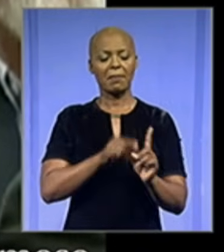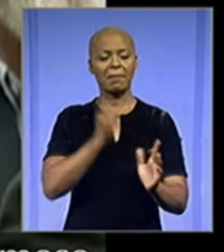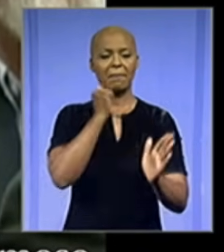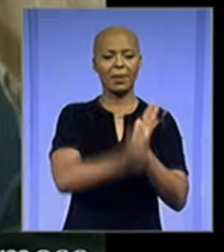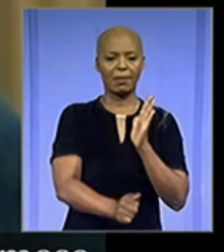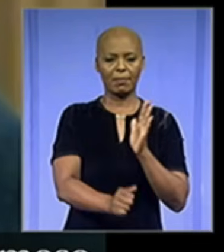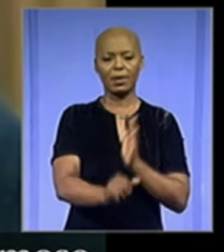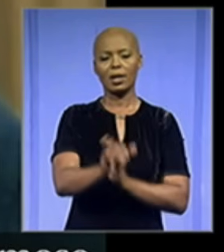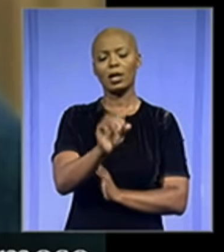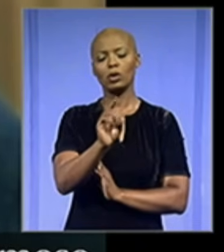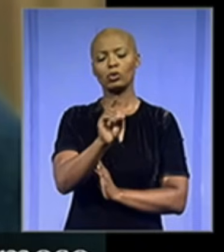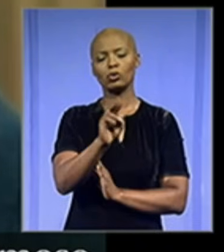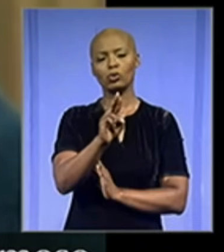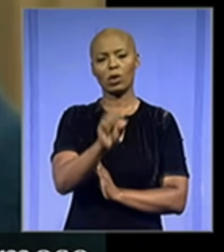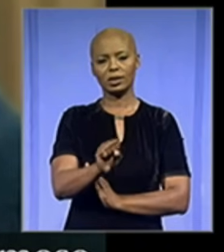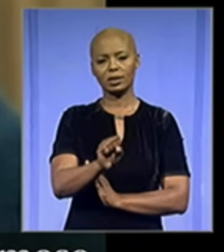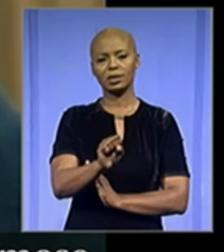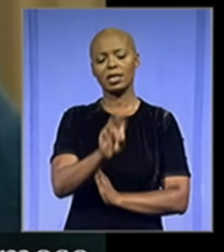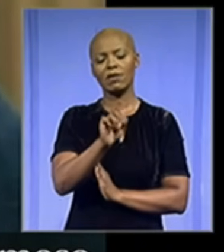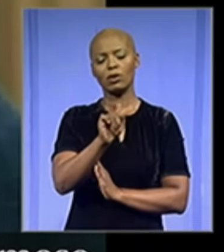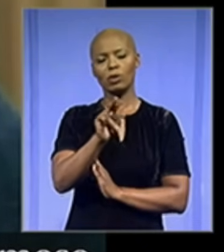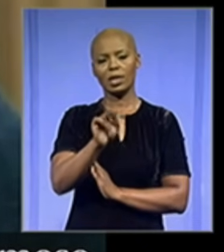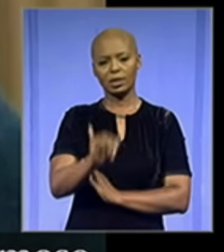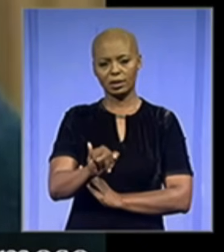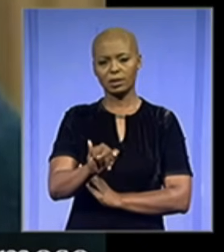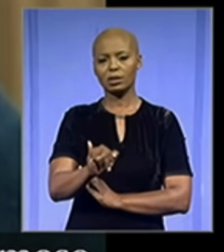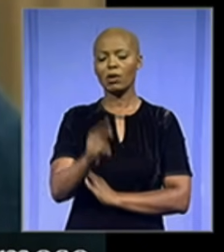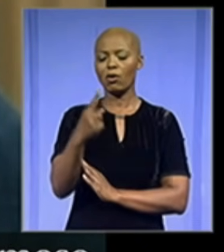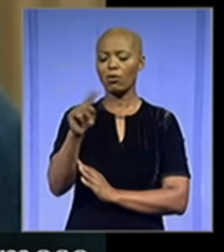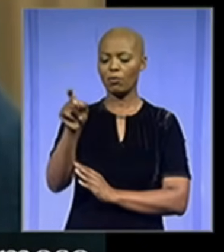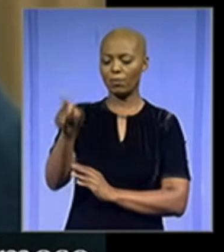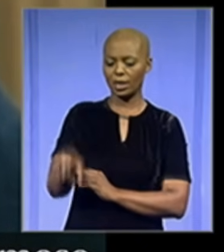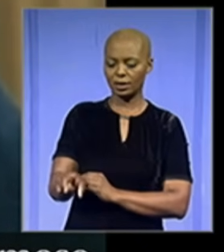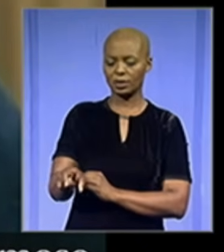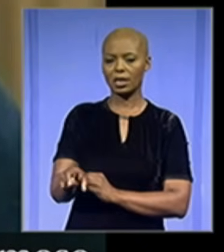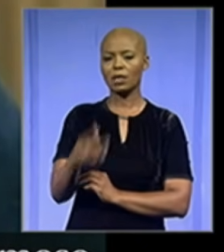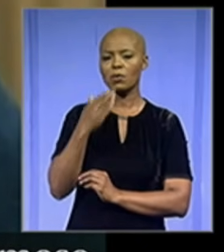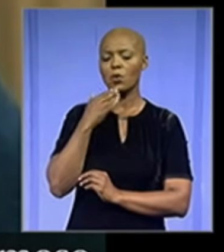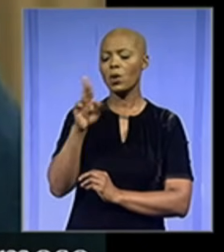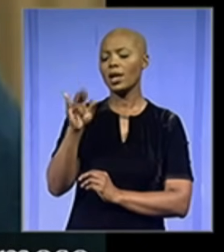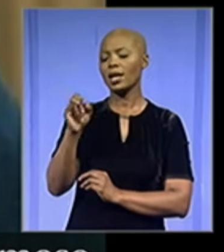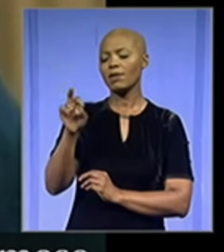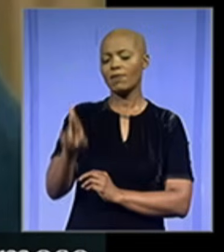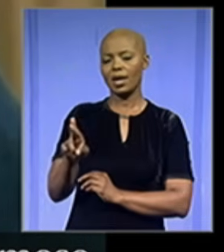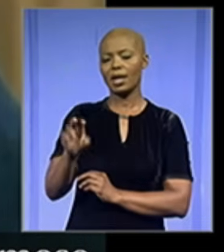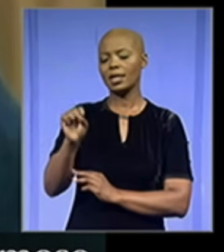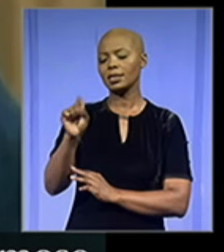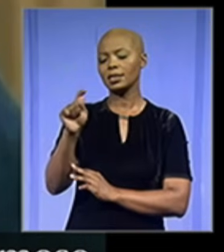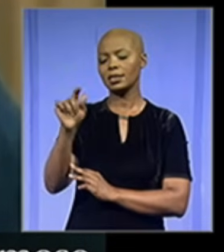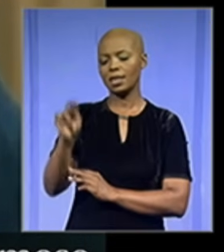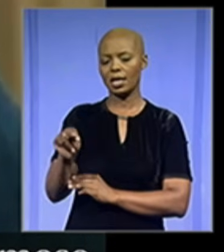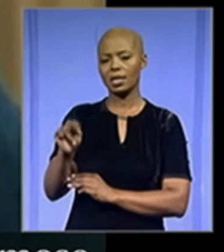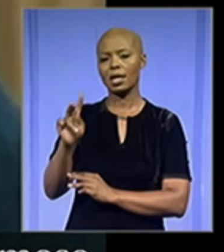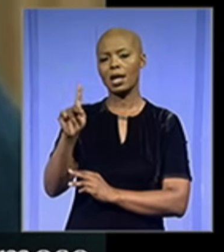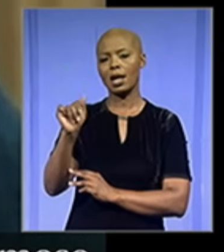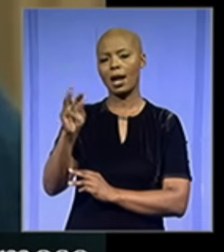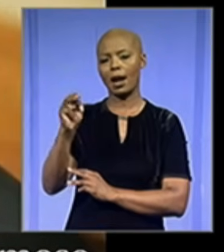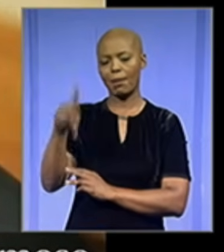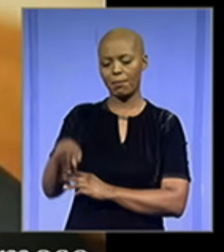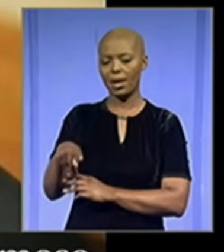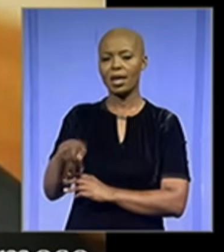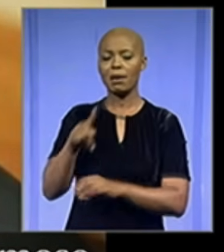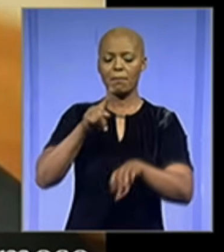dolus eventualis of the deceased, that is Riversteenkamp, is 6 years